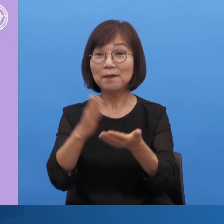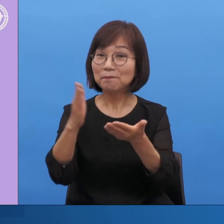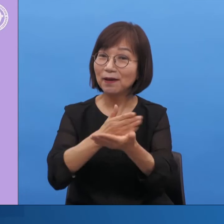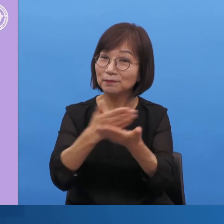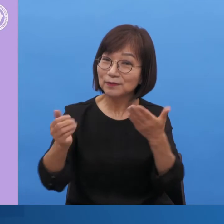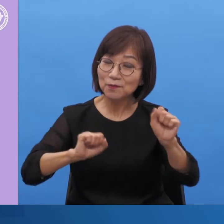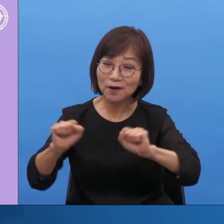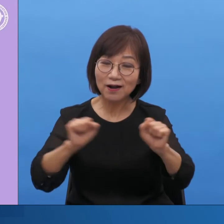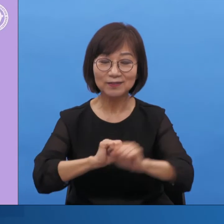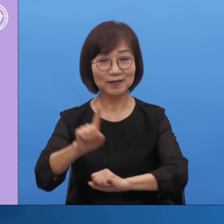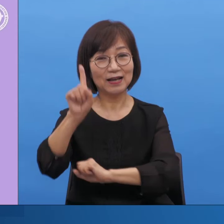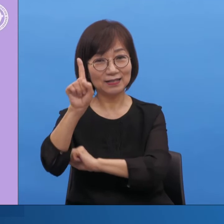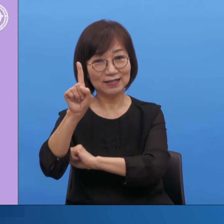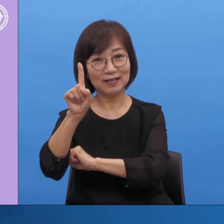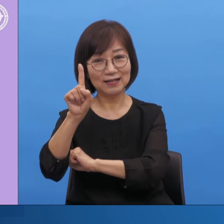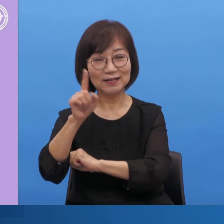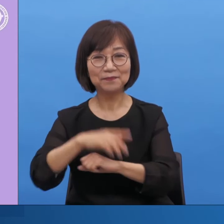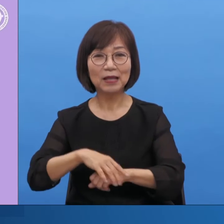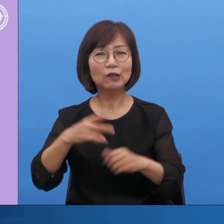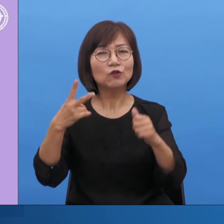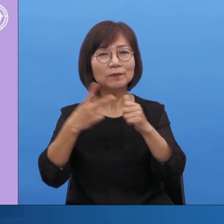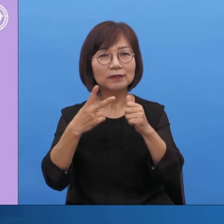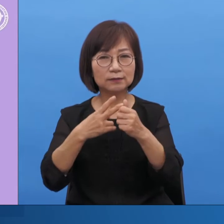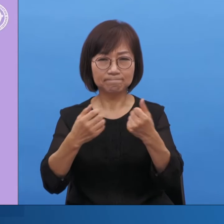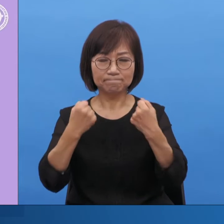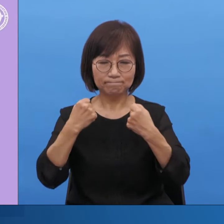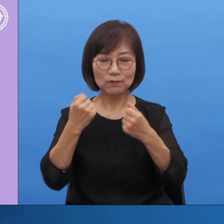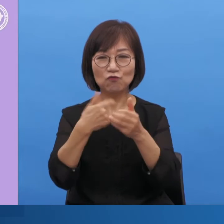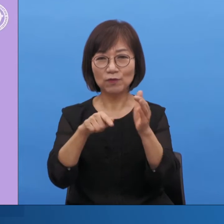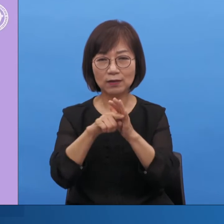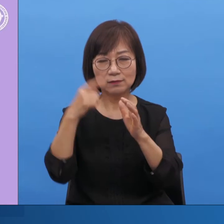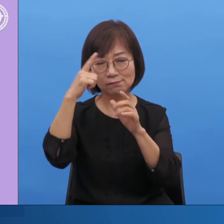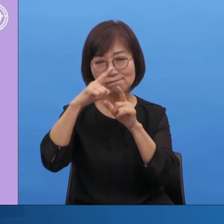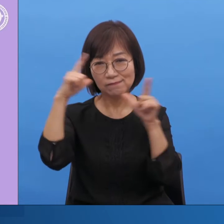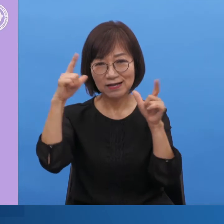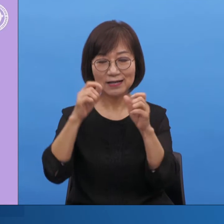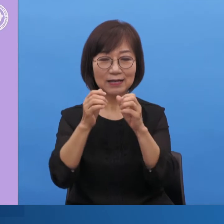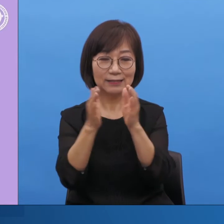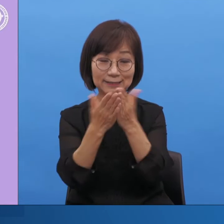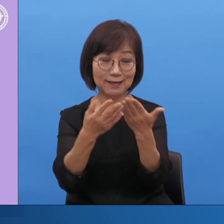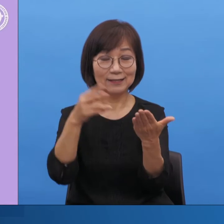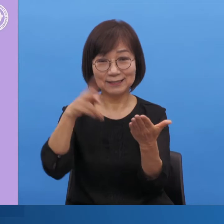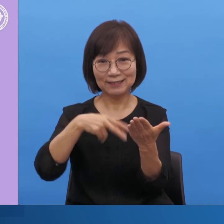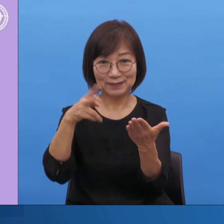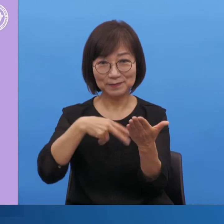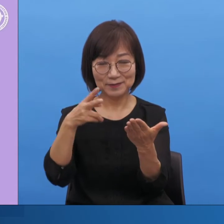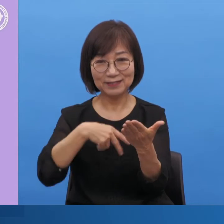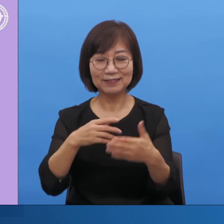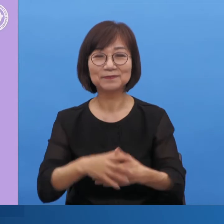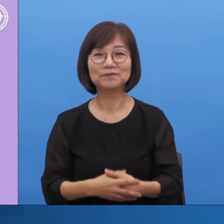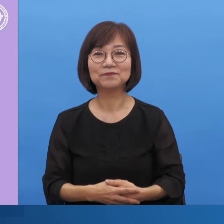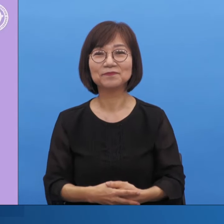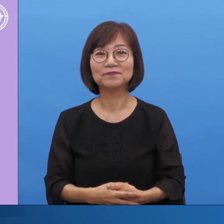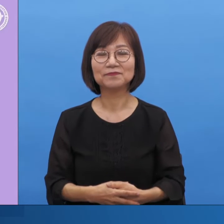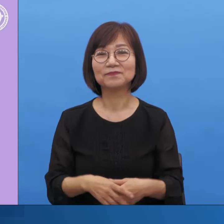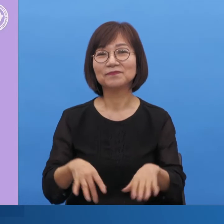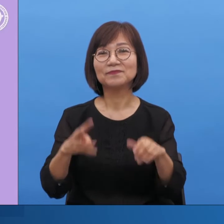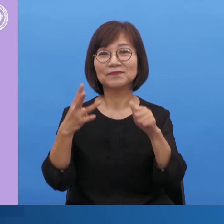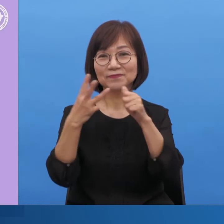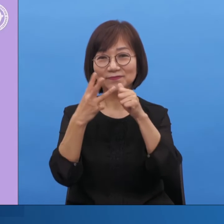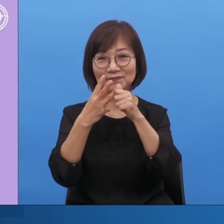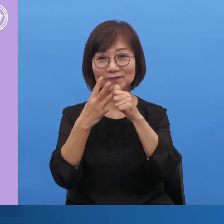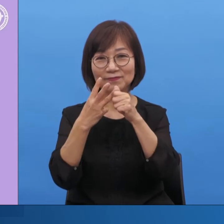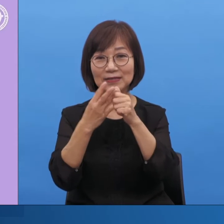of giving. Second, read one page from an autobiography that gives me strength.